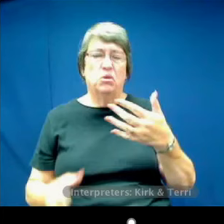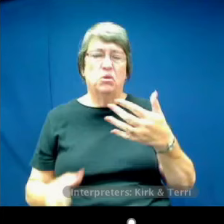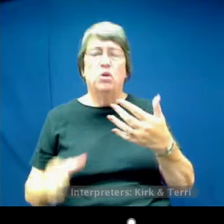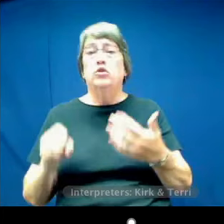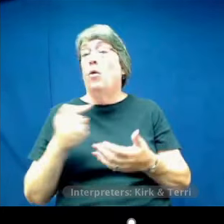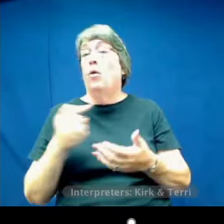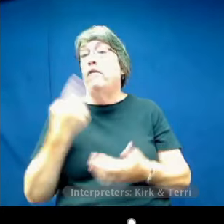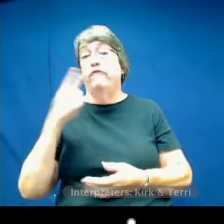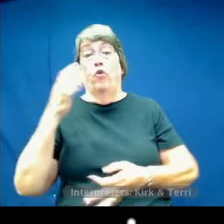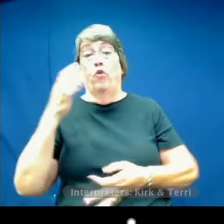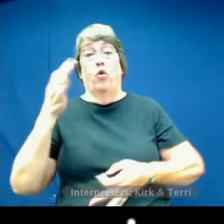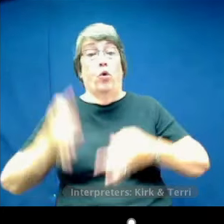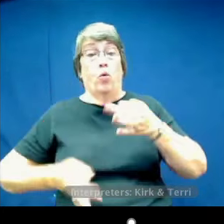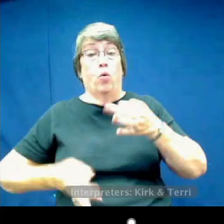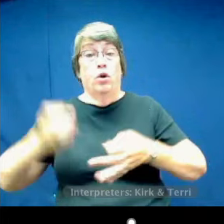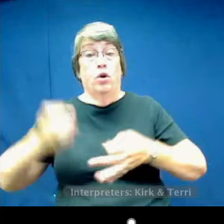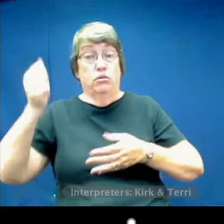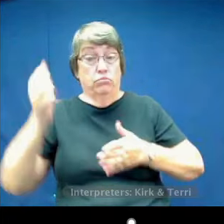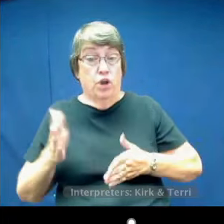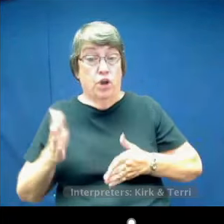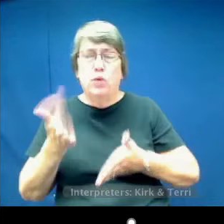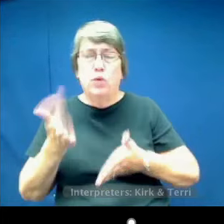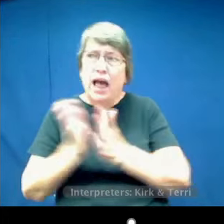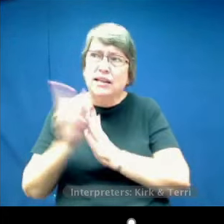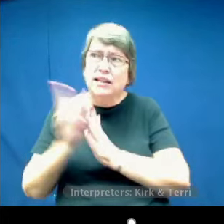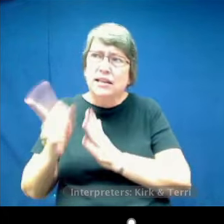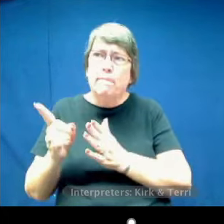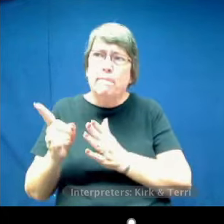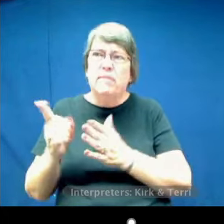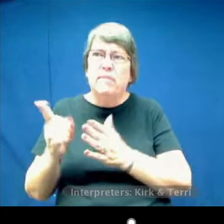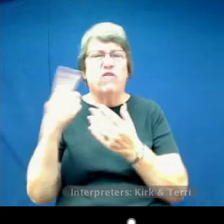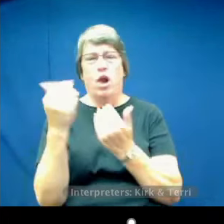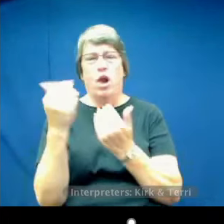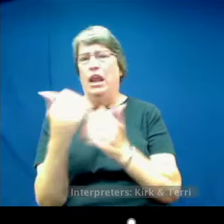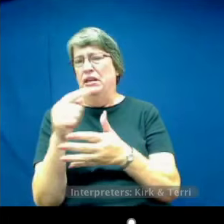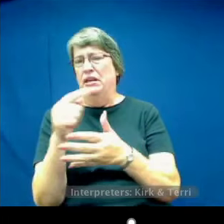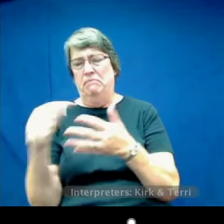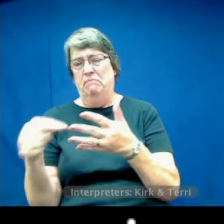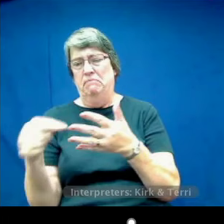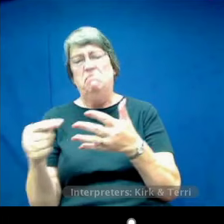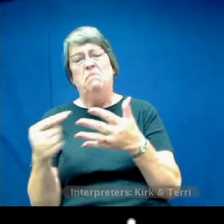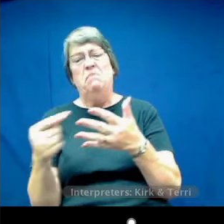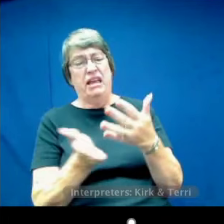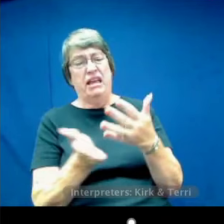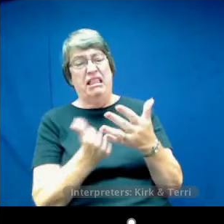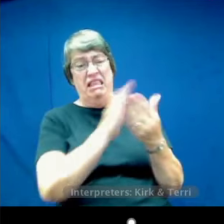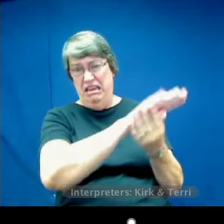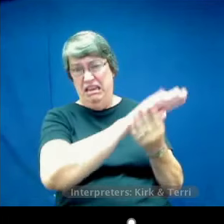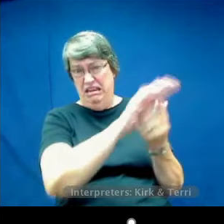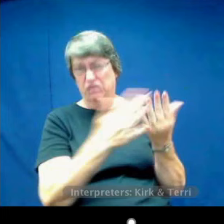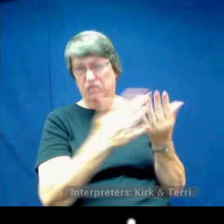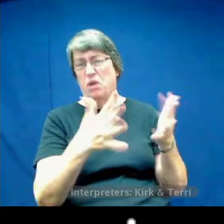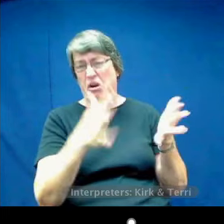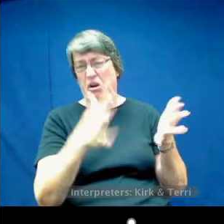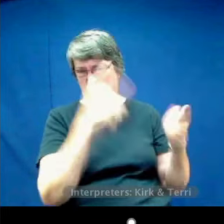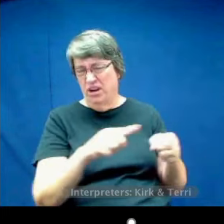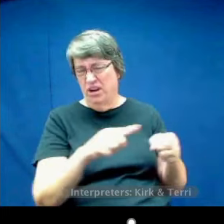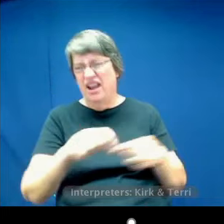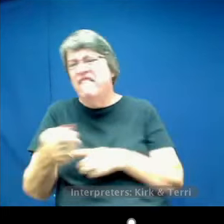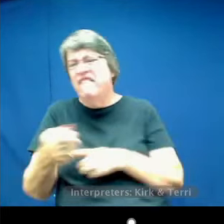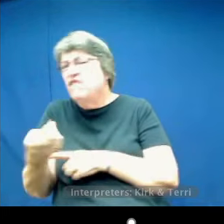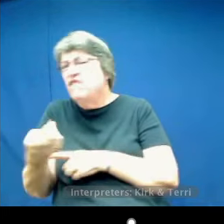to decide on a limited number of matters, which means each side only has to prove a limited number of matters, and